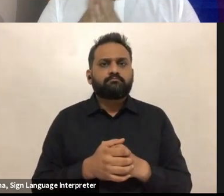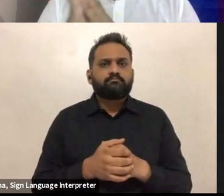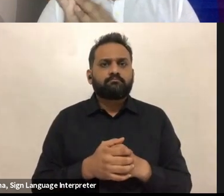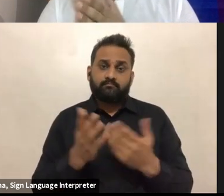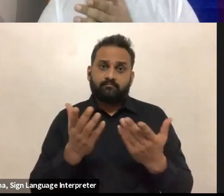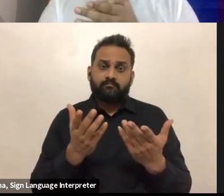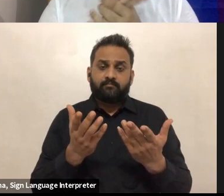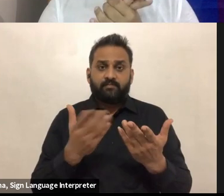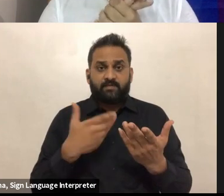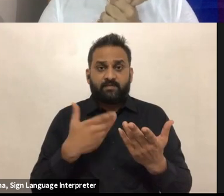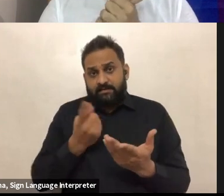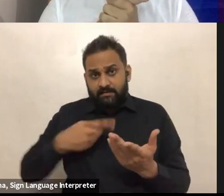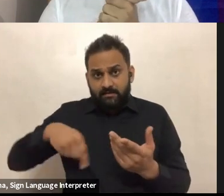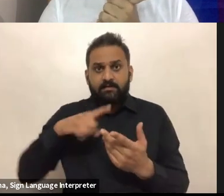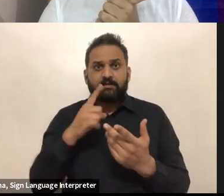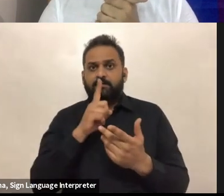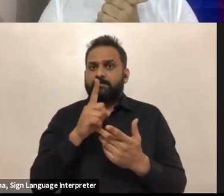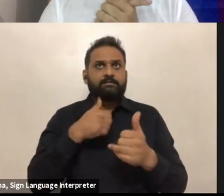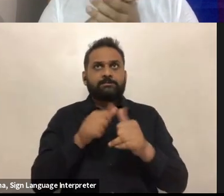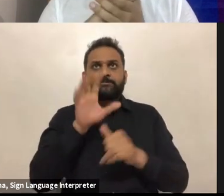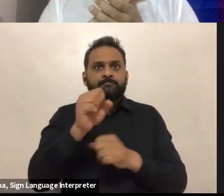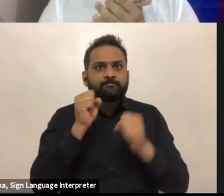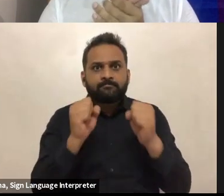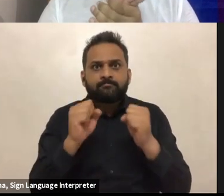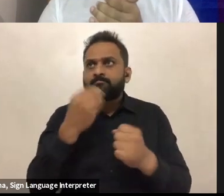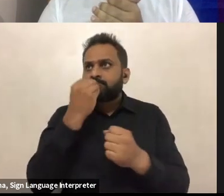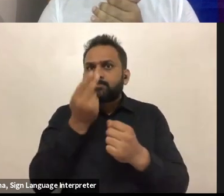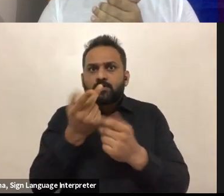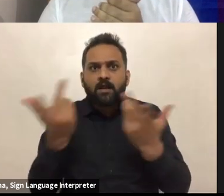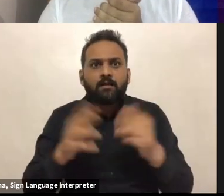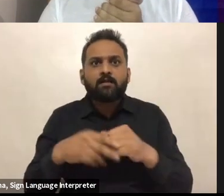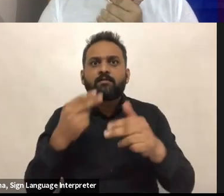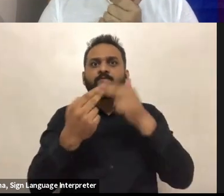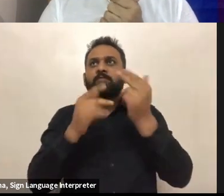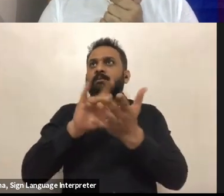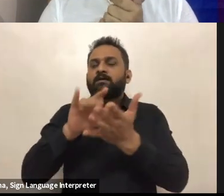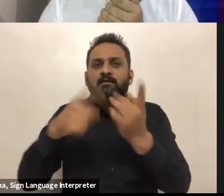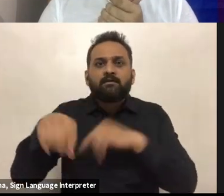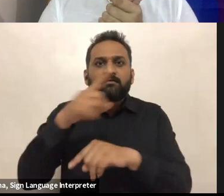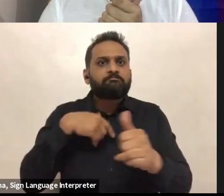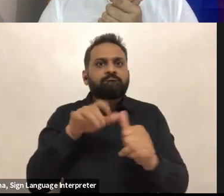we are not able to access restaurants and movie theaters. We are not able to access